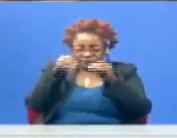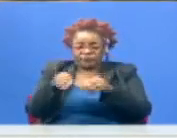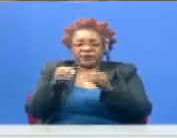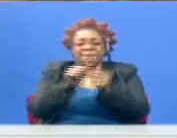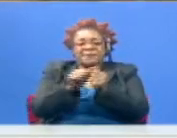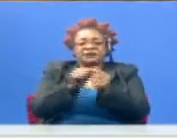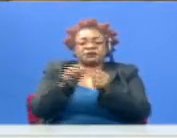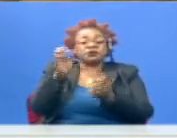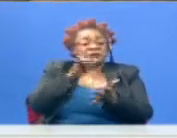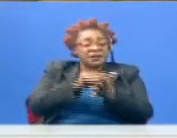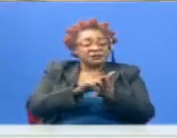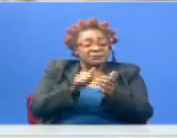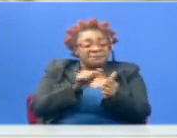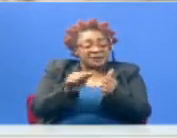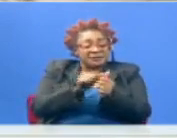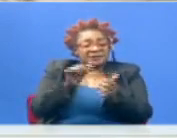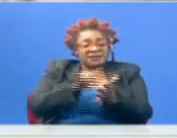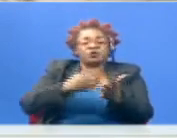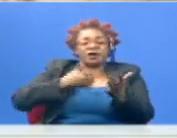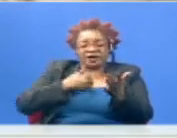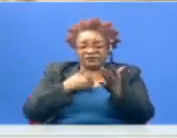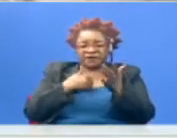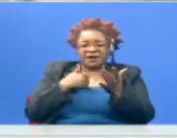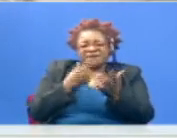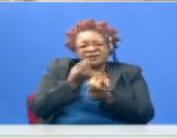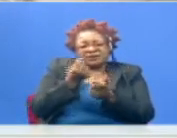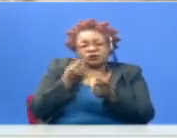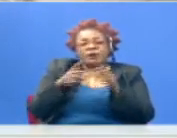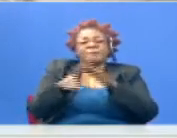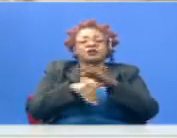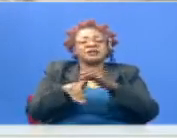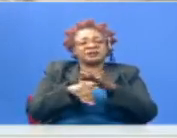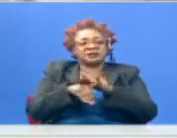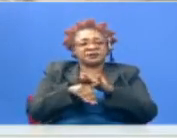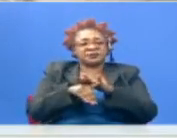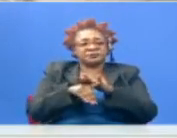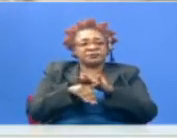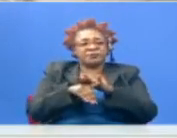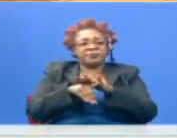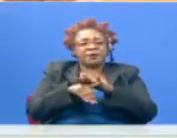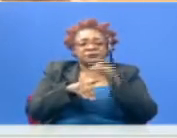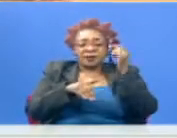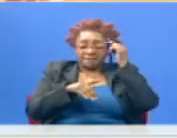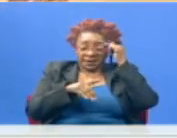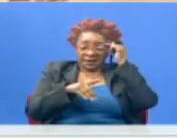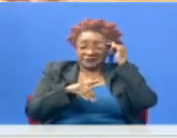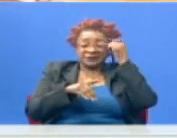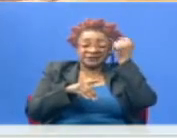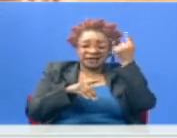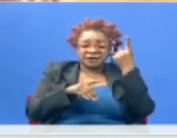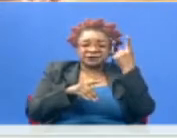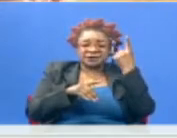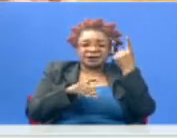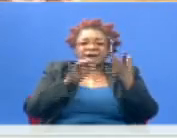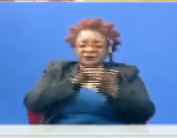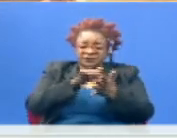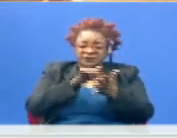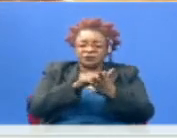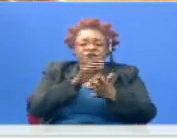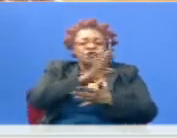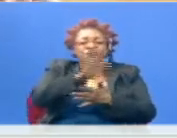the maize that you're going to get has a bit of proteins. Oh, how bad can that be? I understand. Okay, I understand a plate of githeri, but for those who